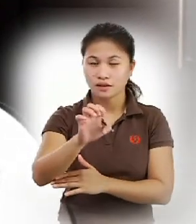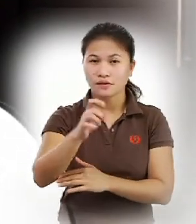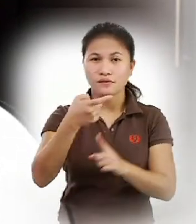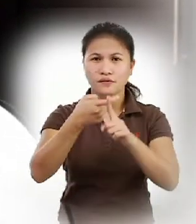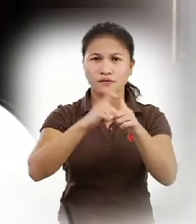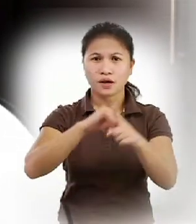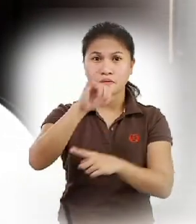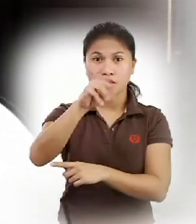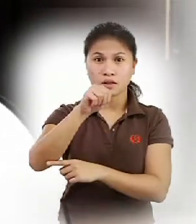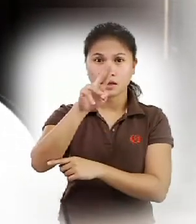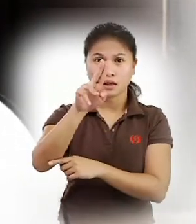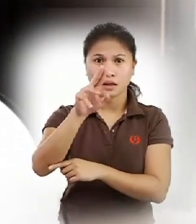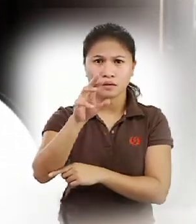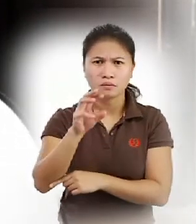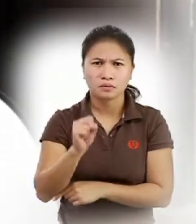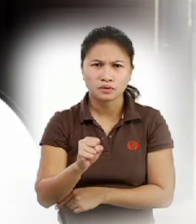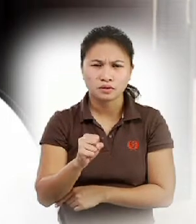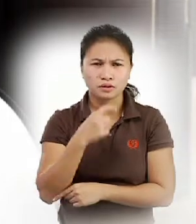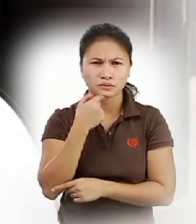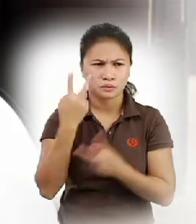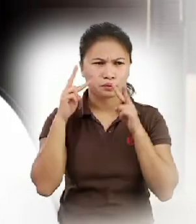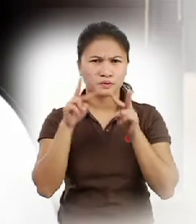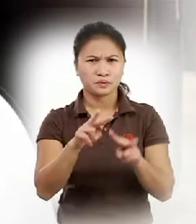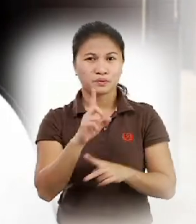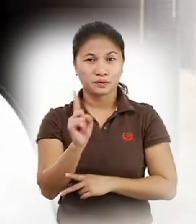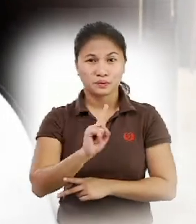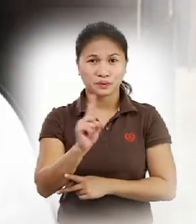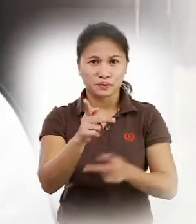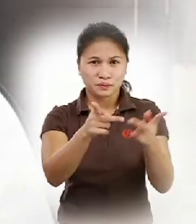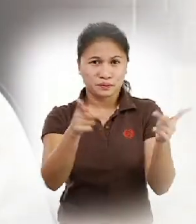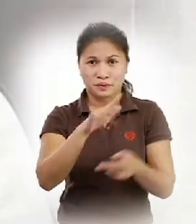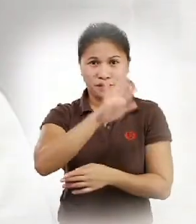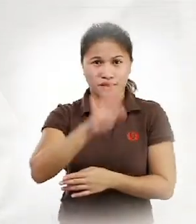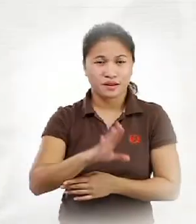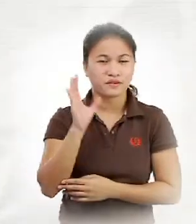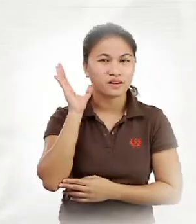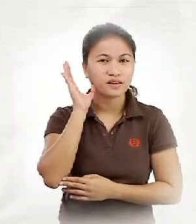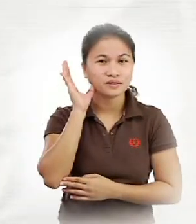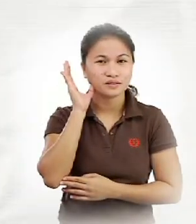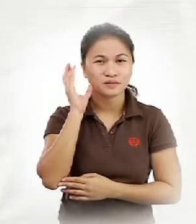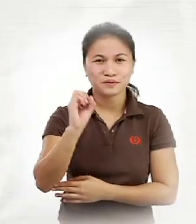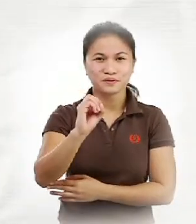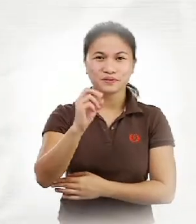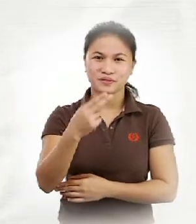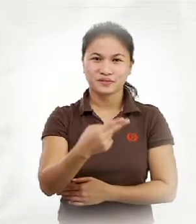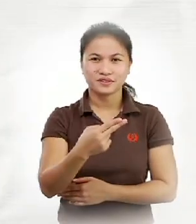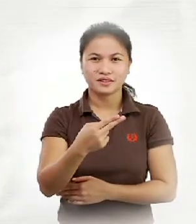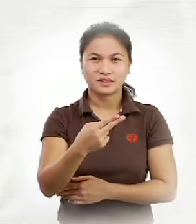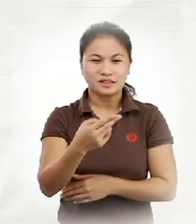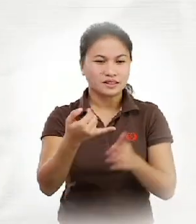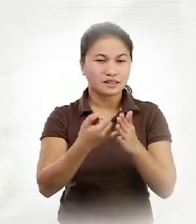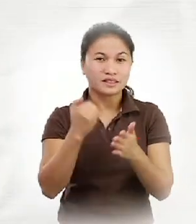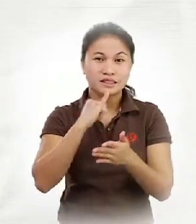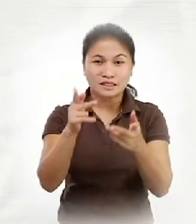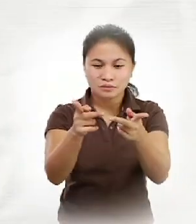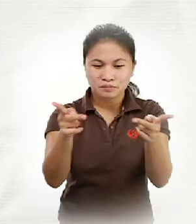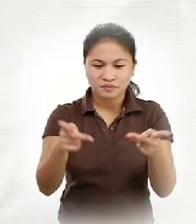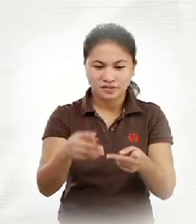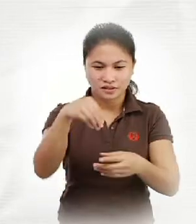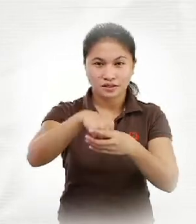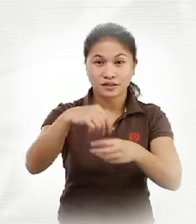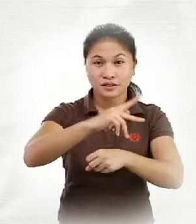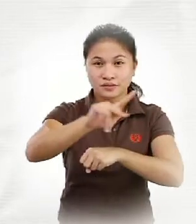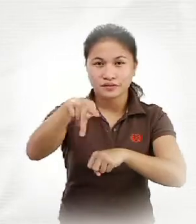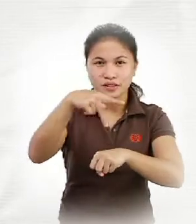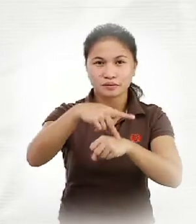me and said, where is that? Never heard. I said, oh, it's a place in the Philippines.